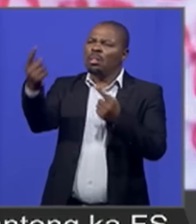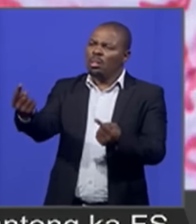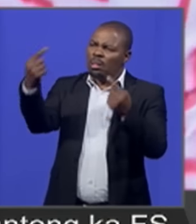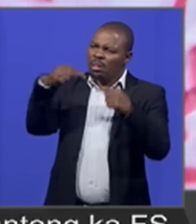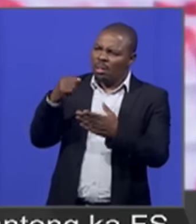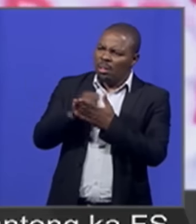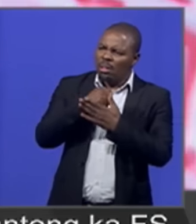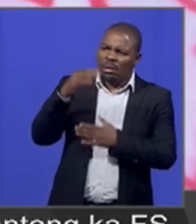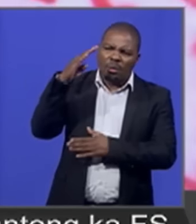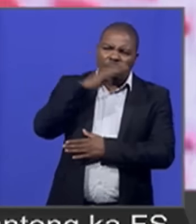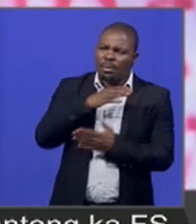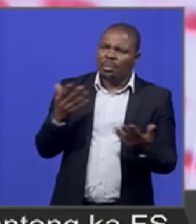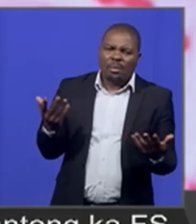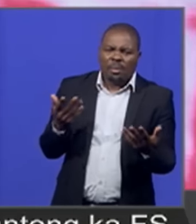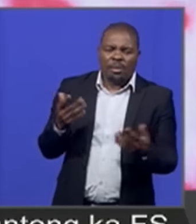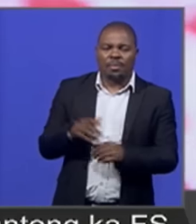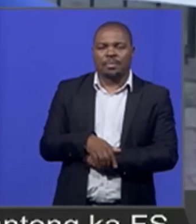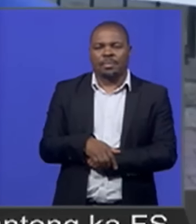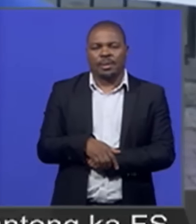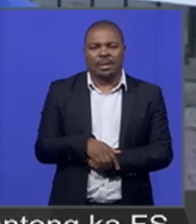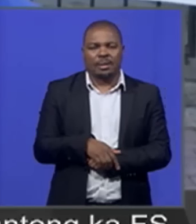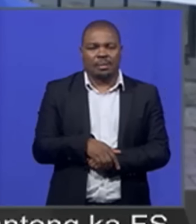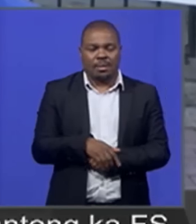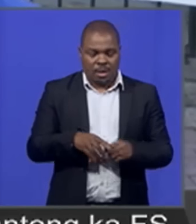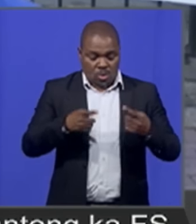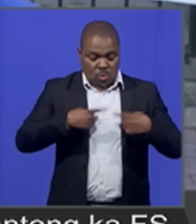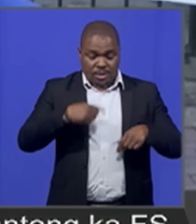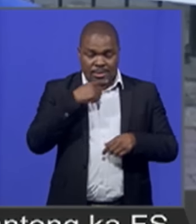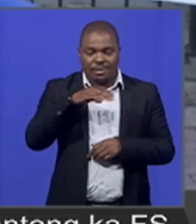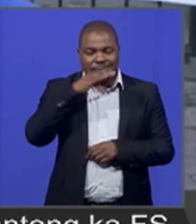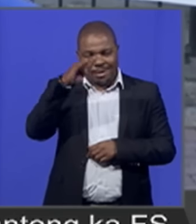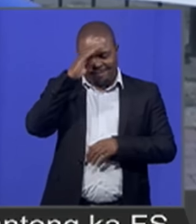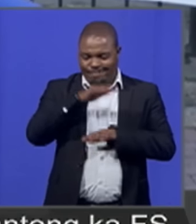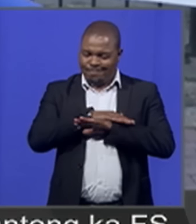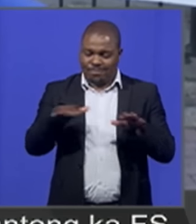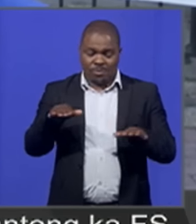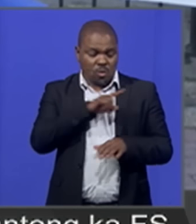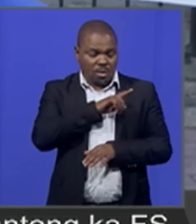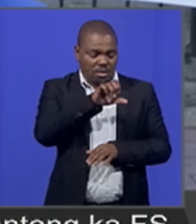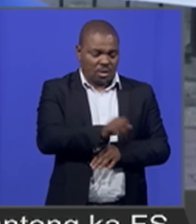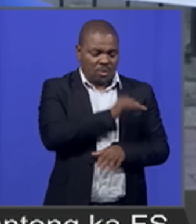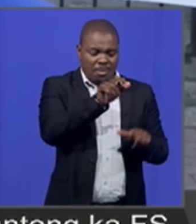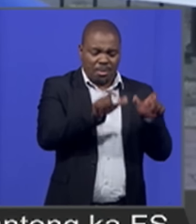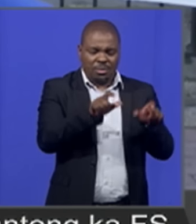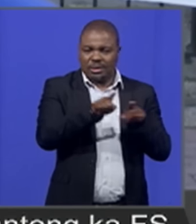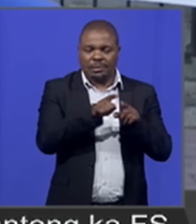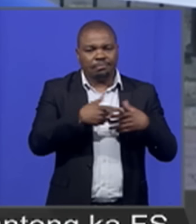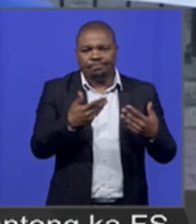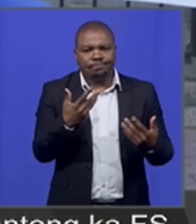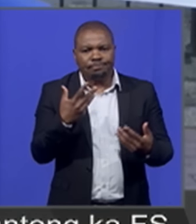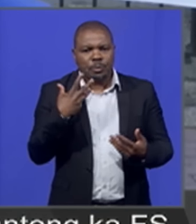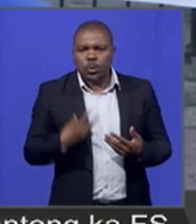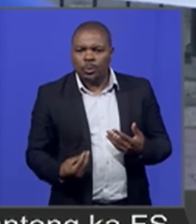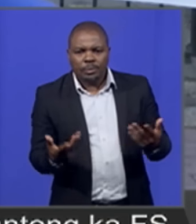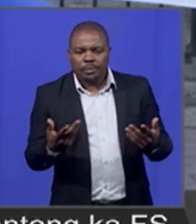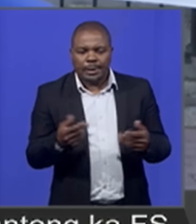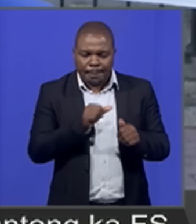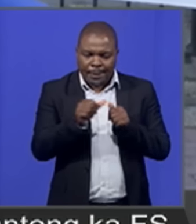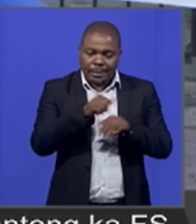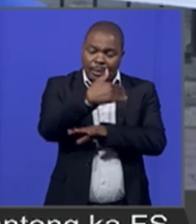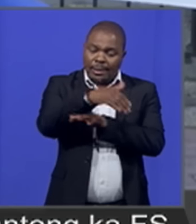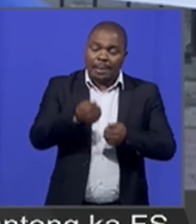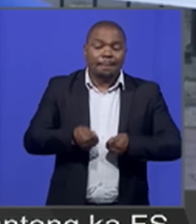molaong ba neng ba di gatelela. Jwale re enough is enough, tšhaba sa borona le sona se a hloka. Batho ba na ke nako gore ba gutlela mohabo bona re